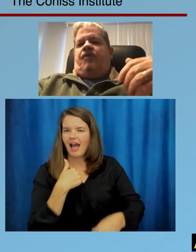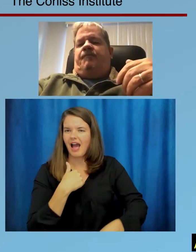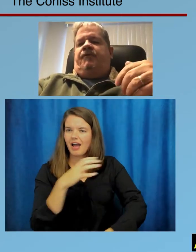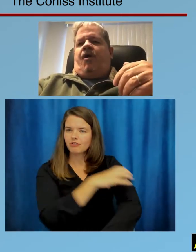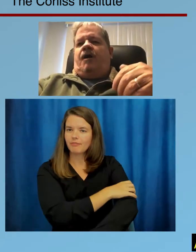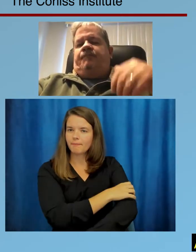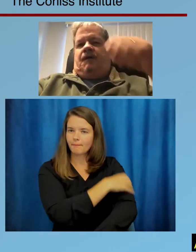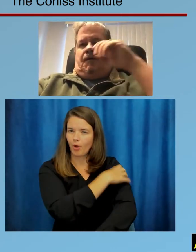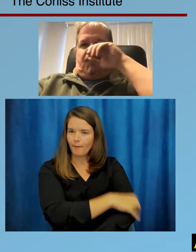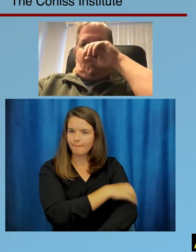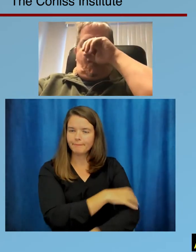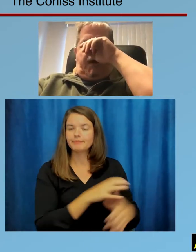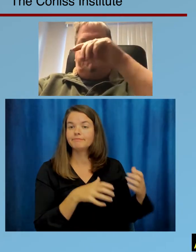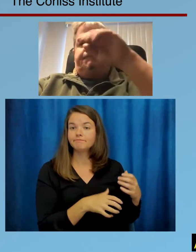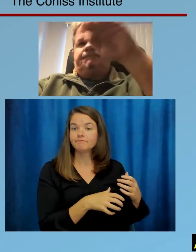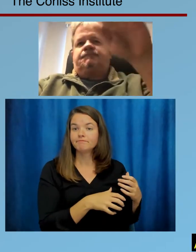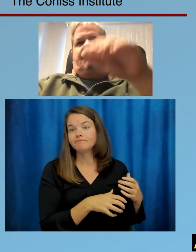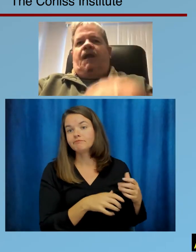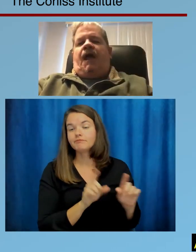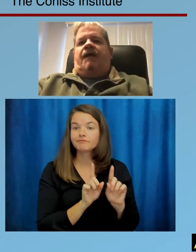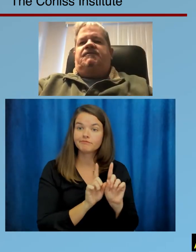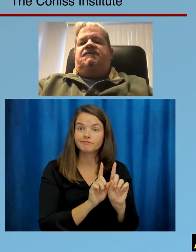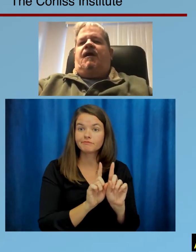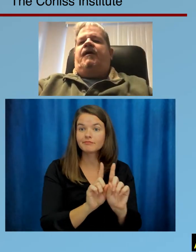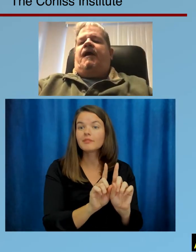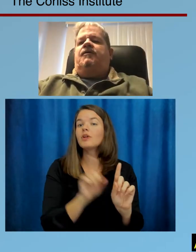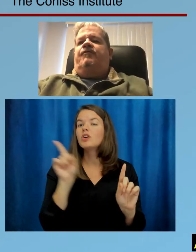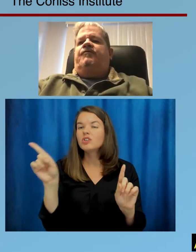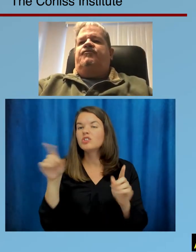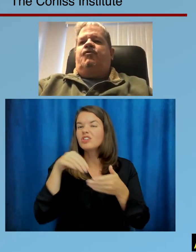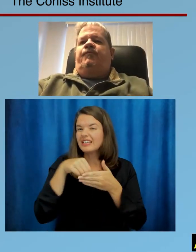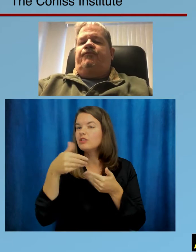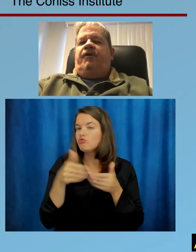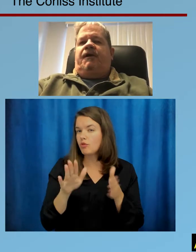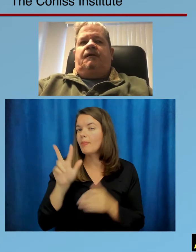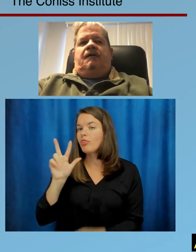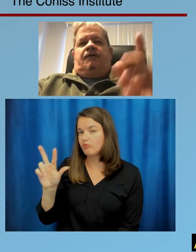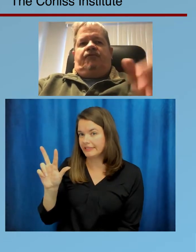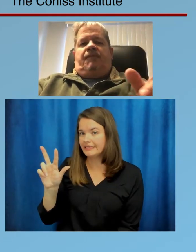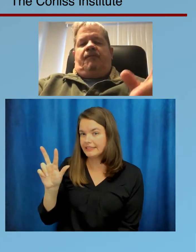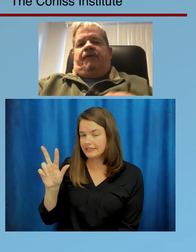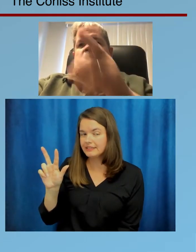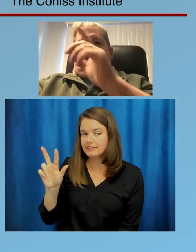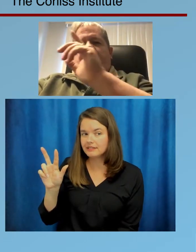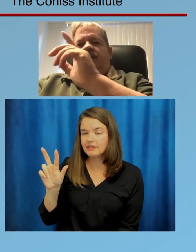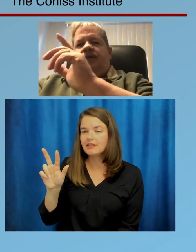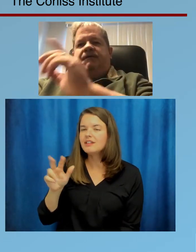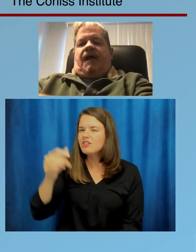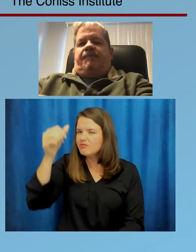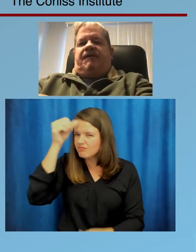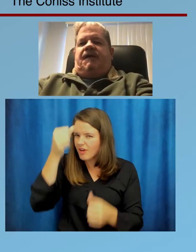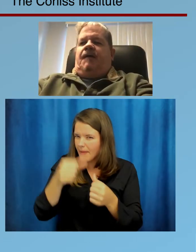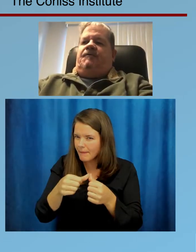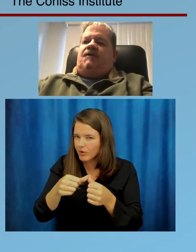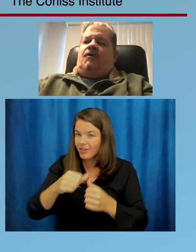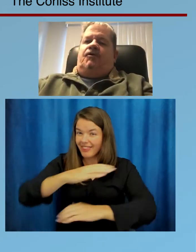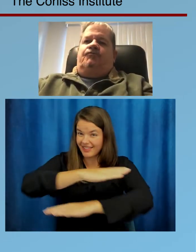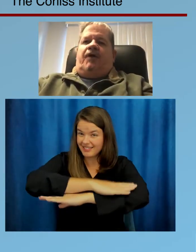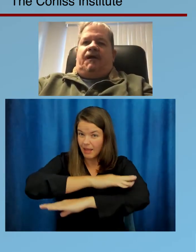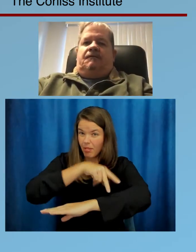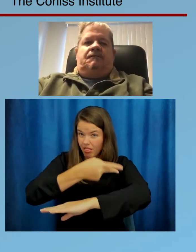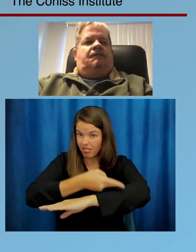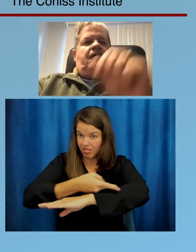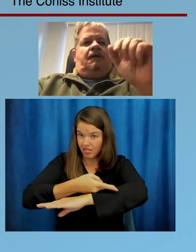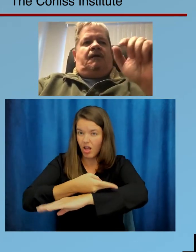I will grab her arm and we go in and she'll say, okay, you're in room 3. Remember, the examining table is on